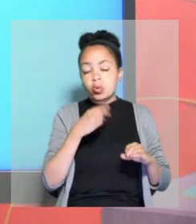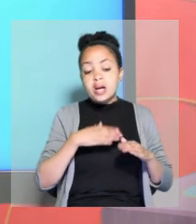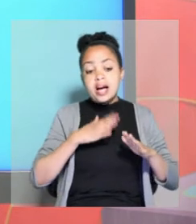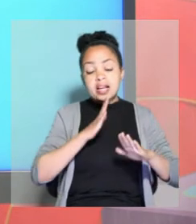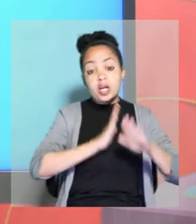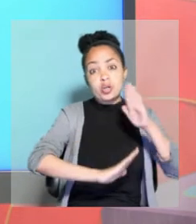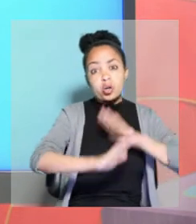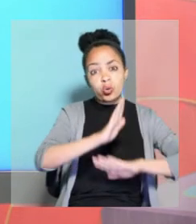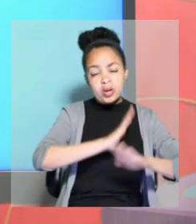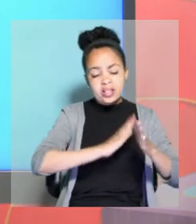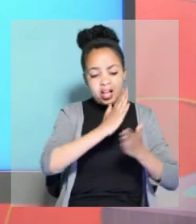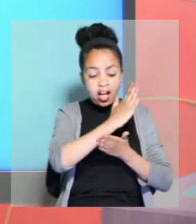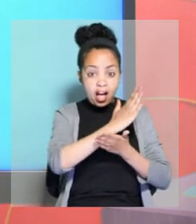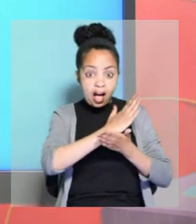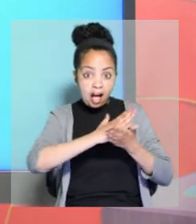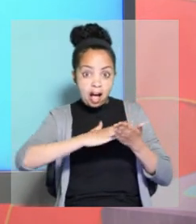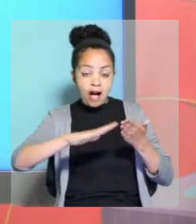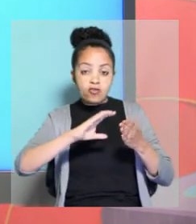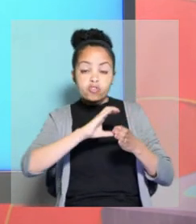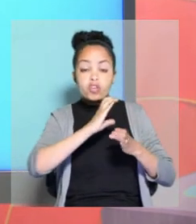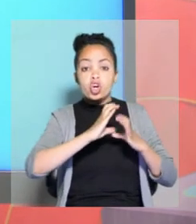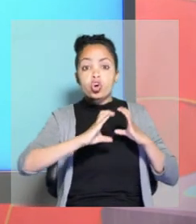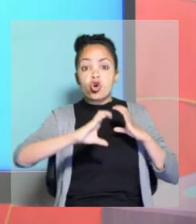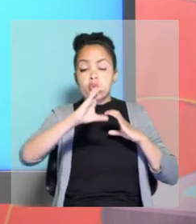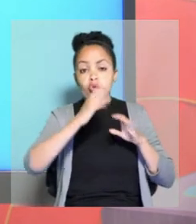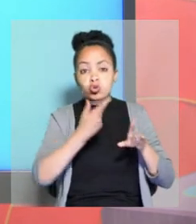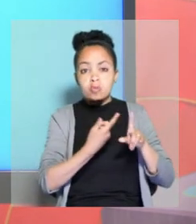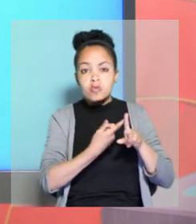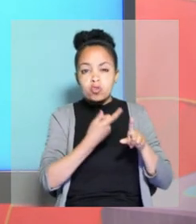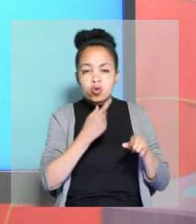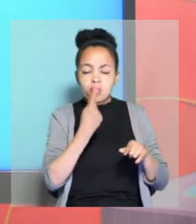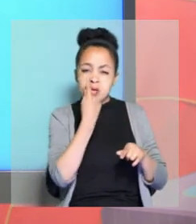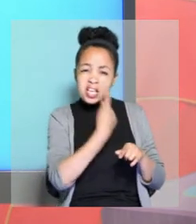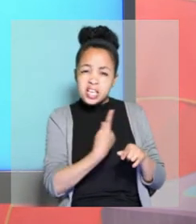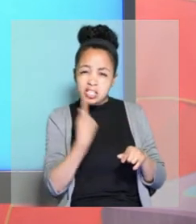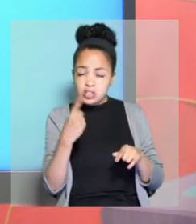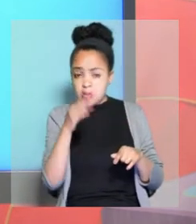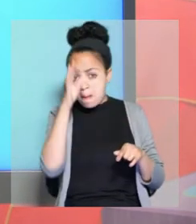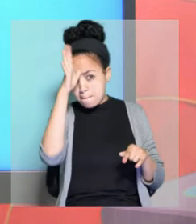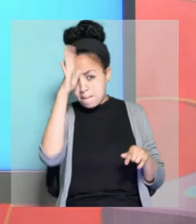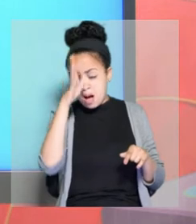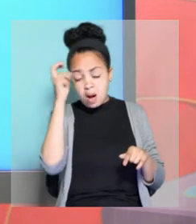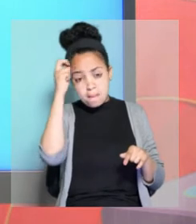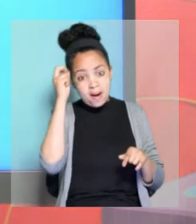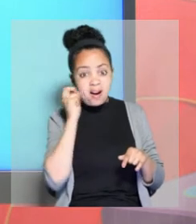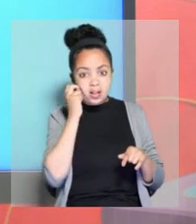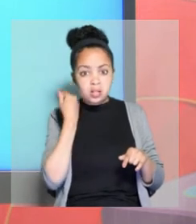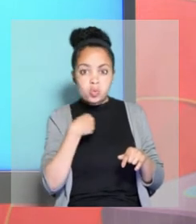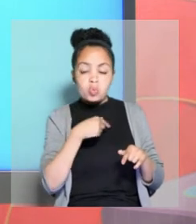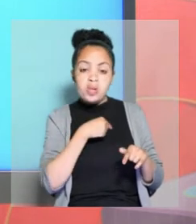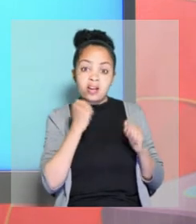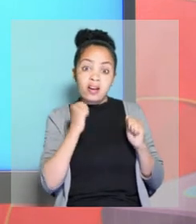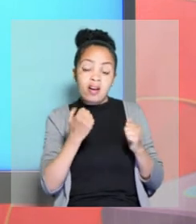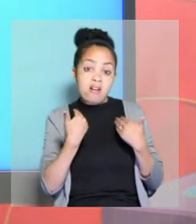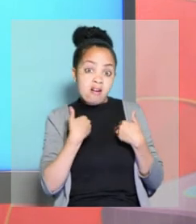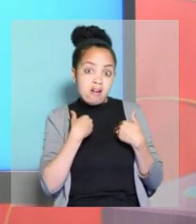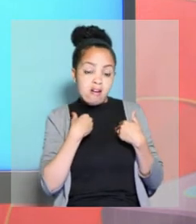inherit half of a chromosome or half of a trait from each our parent, we can have a